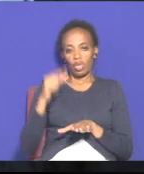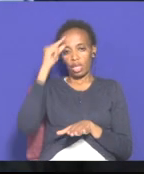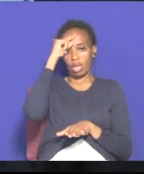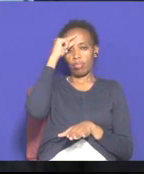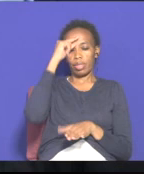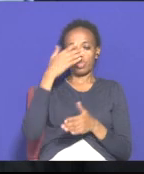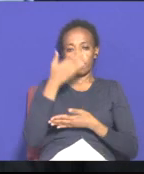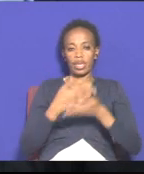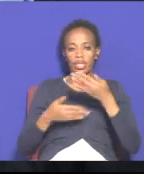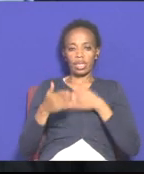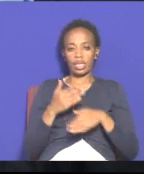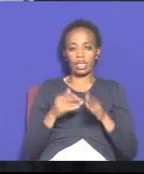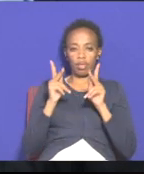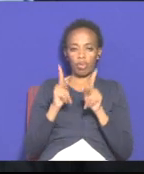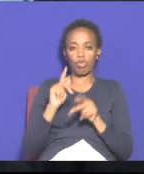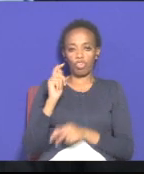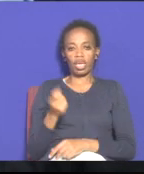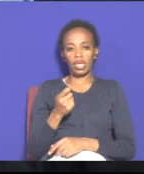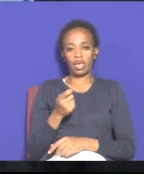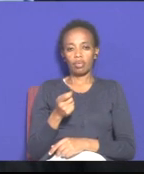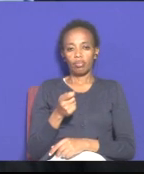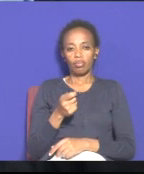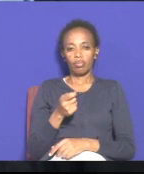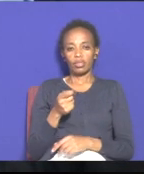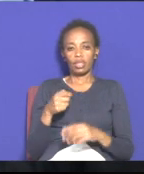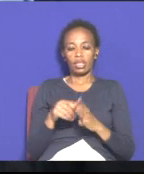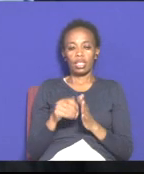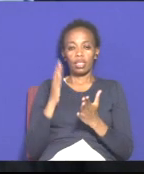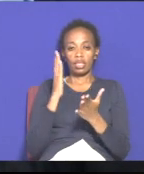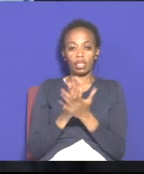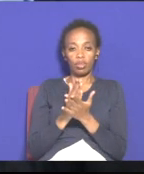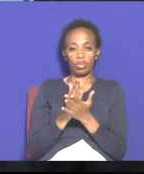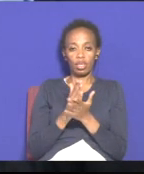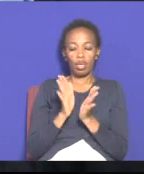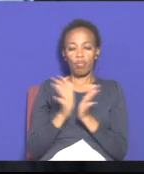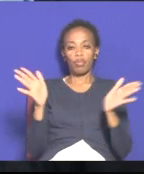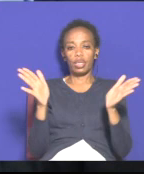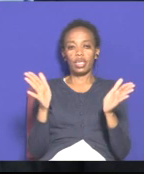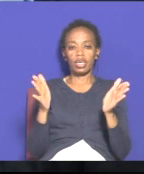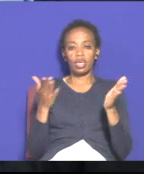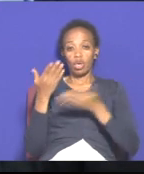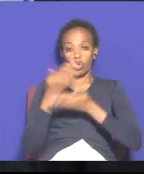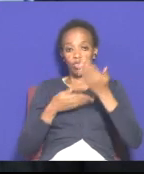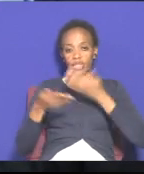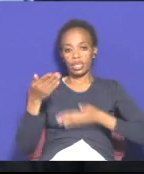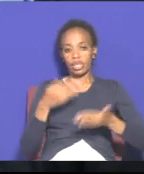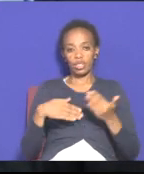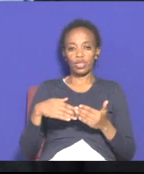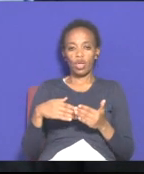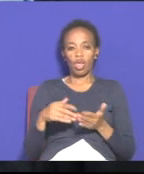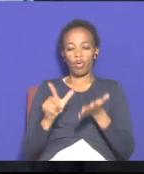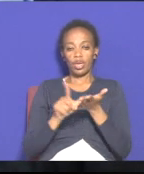government to engage the people of Kenya in genuine public conversation on